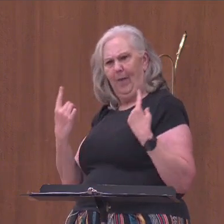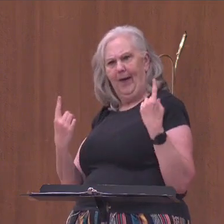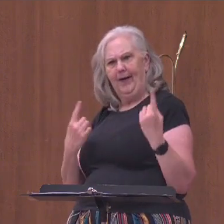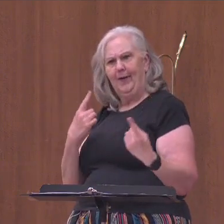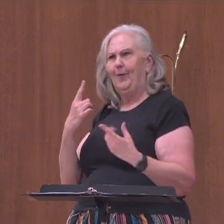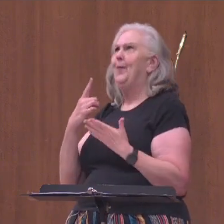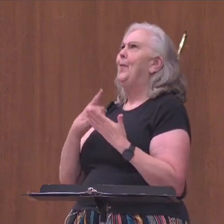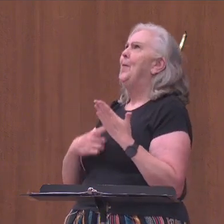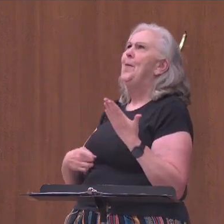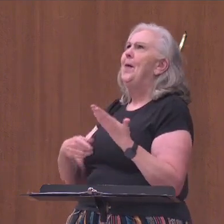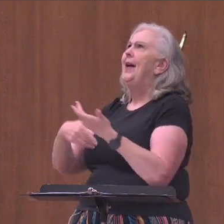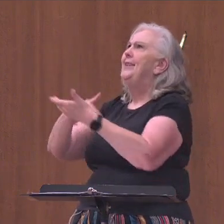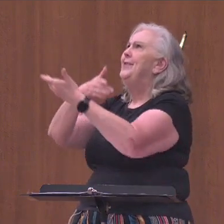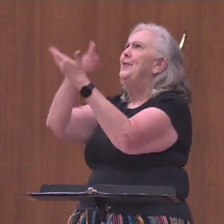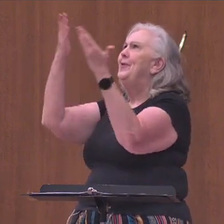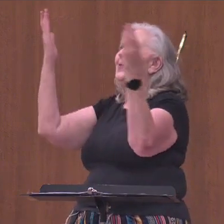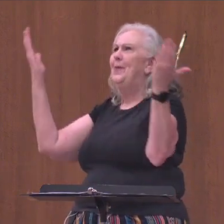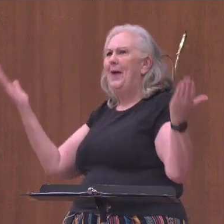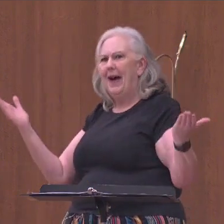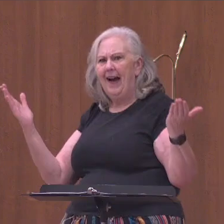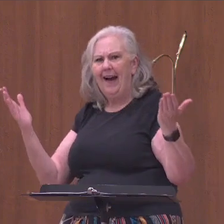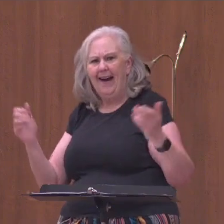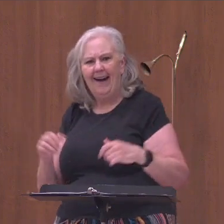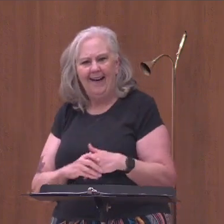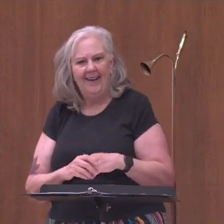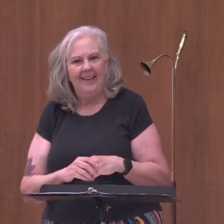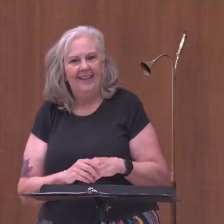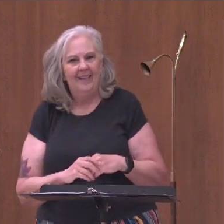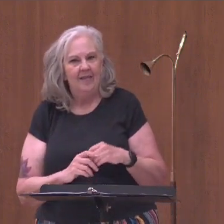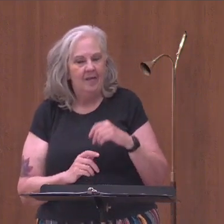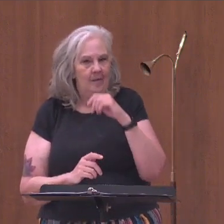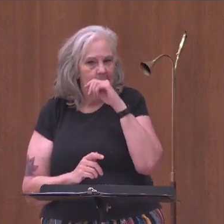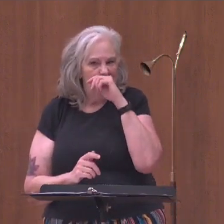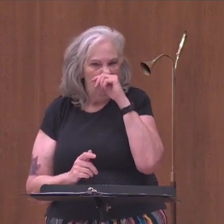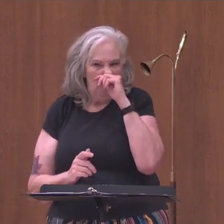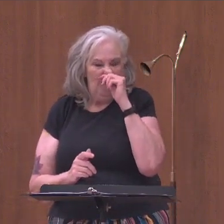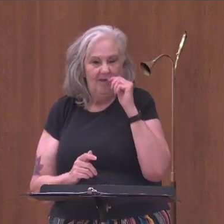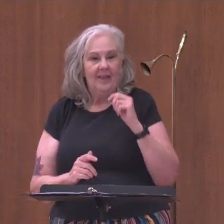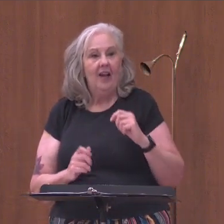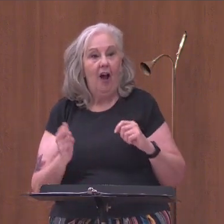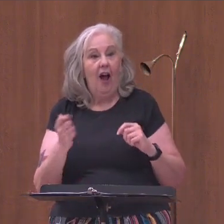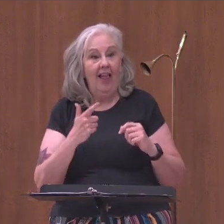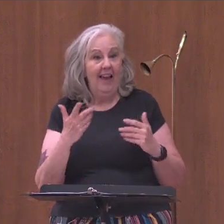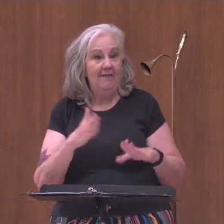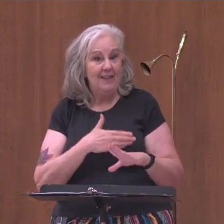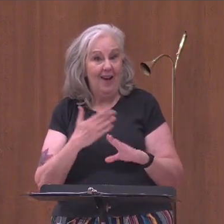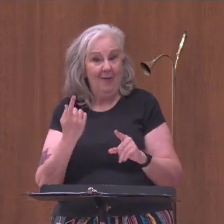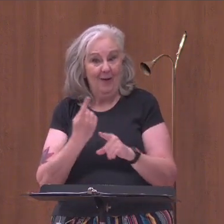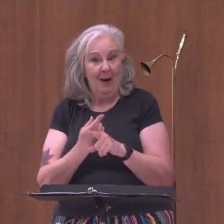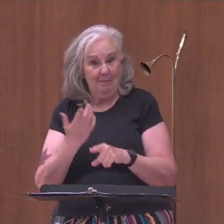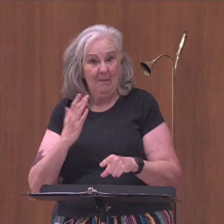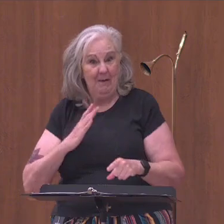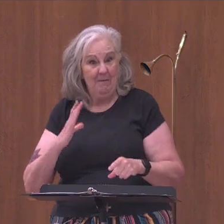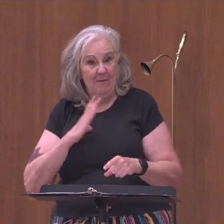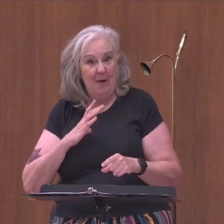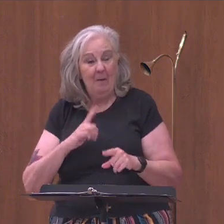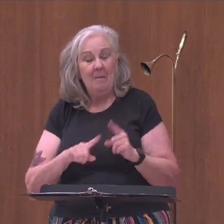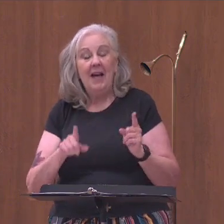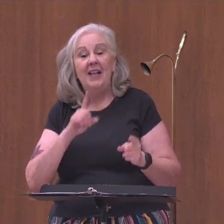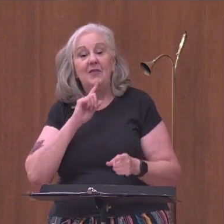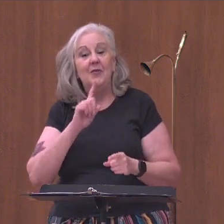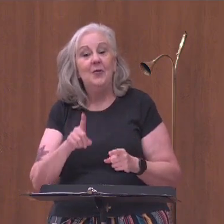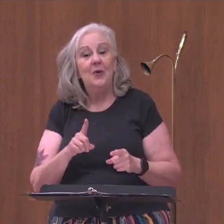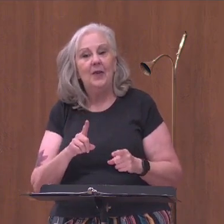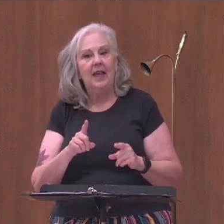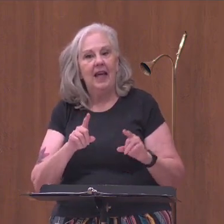I wonder what you are. We've all sung it before, but the truth is,